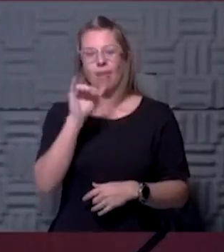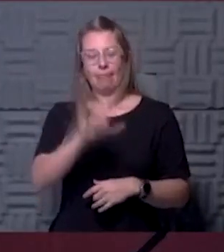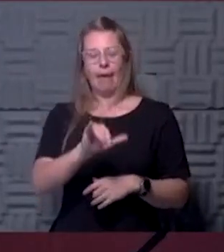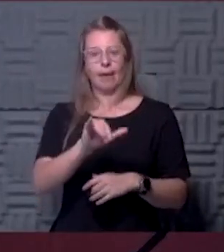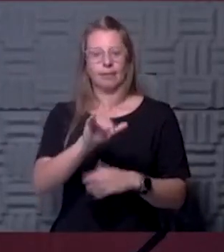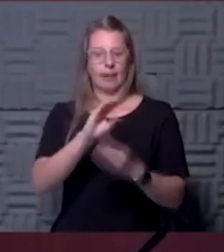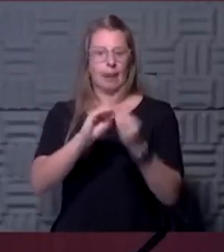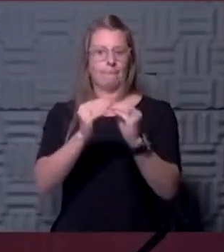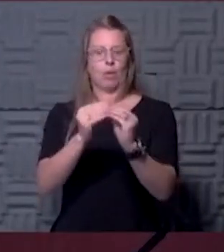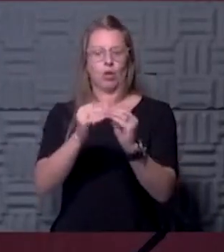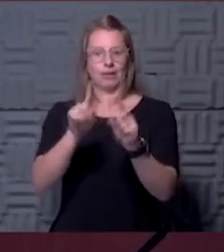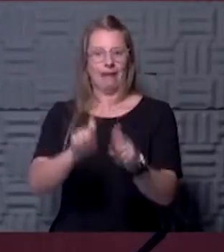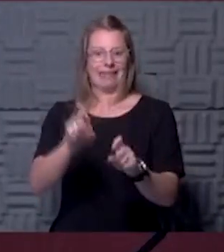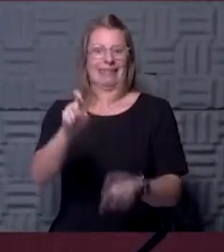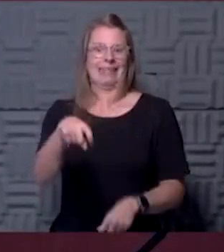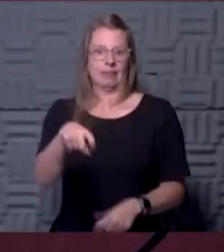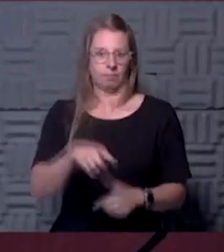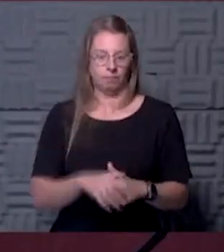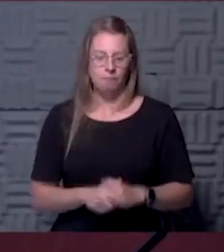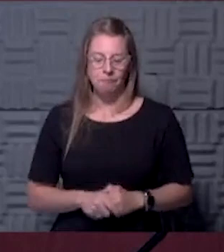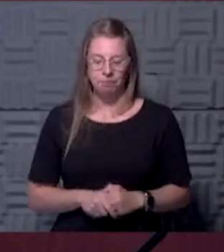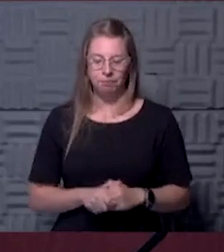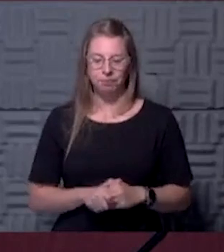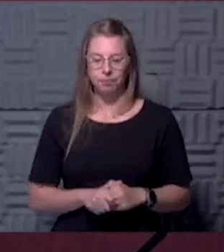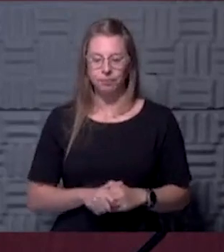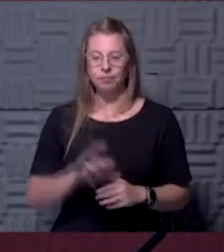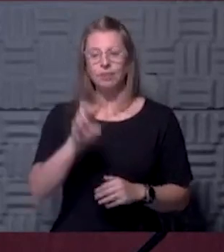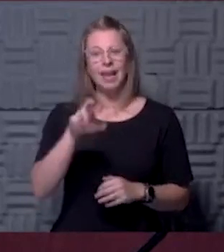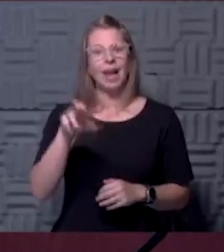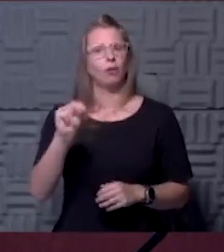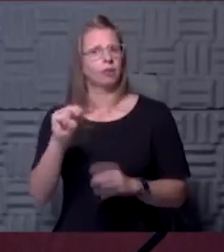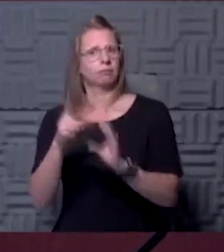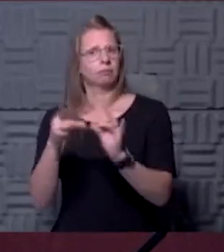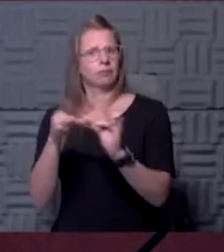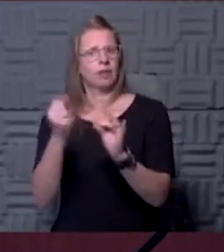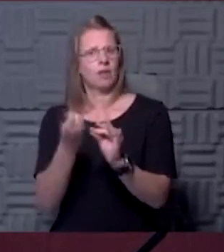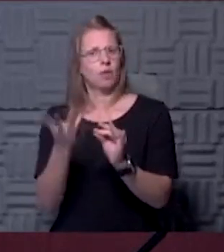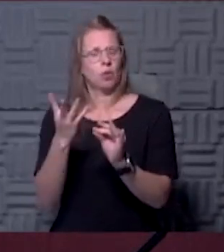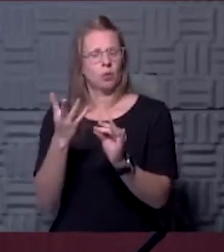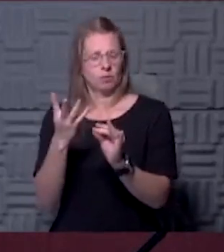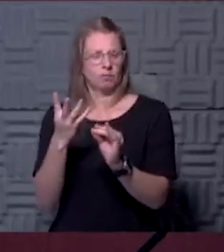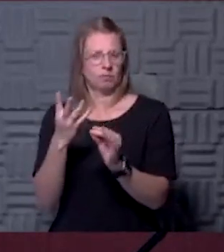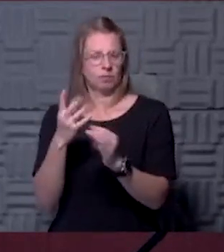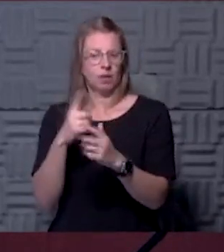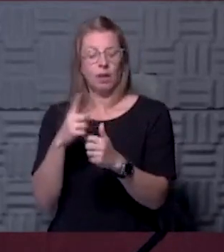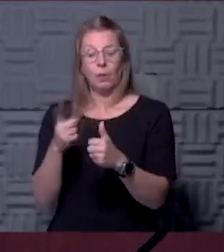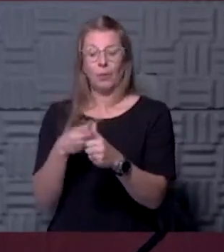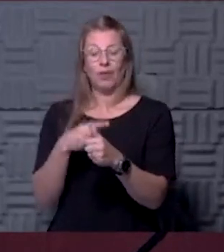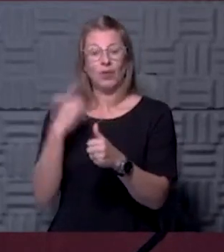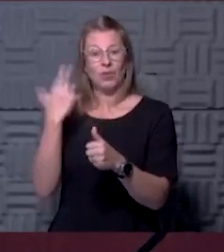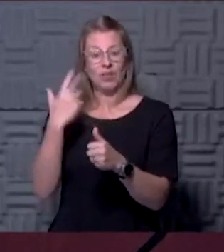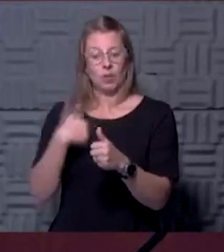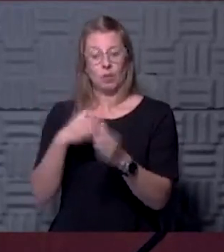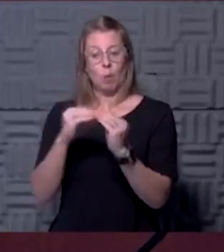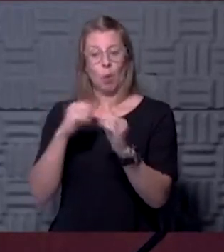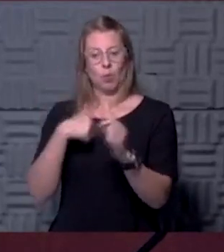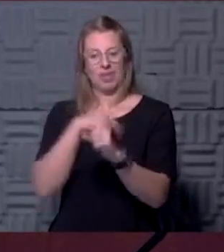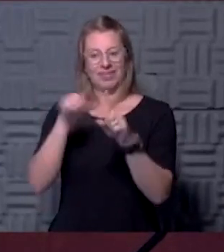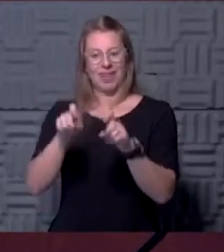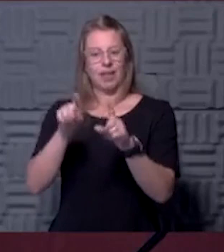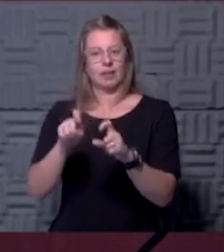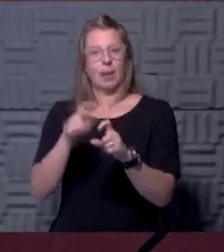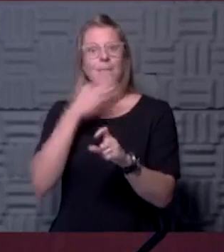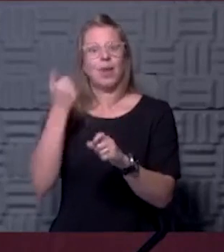as far as the number of tests needed. So Aaron hit a bit on the first reason is the more we test, the better